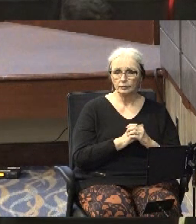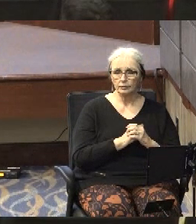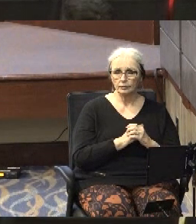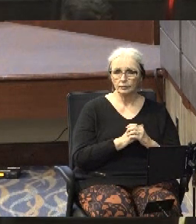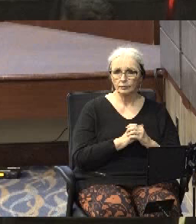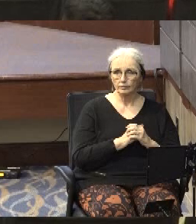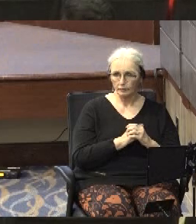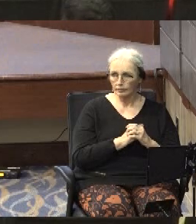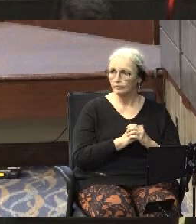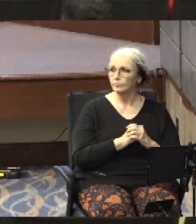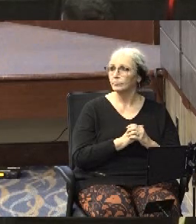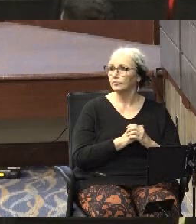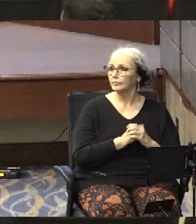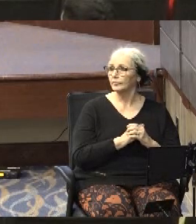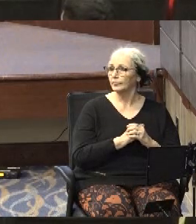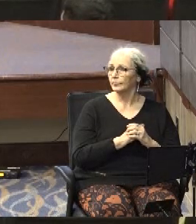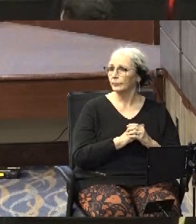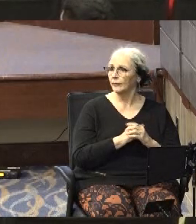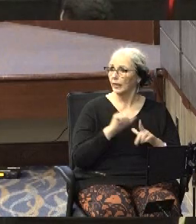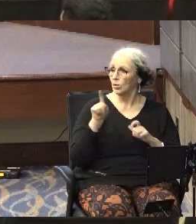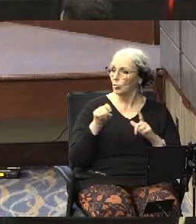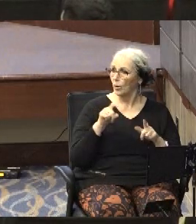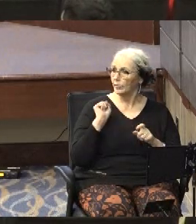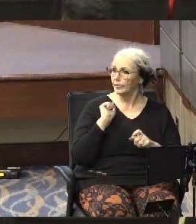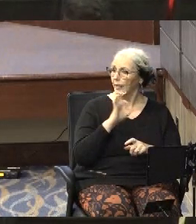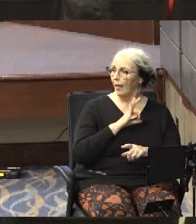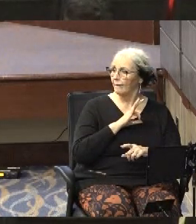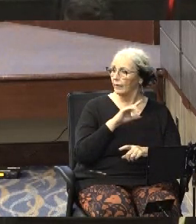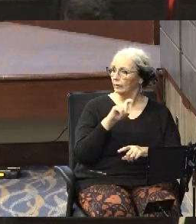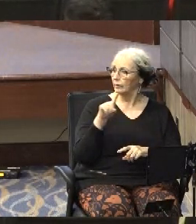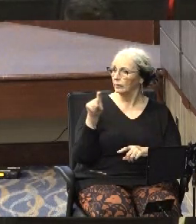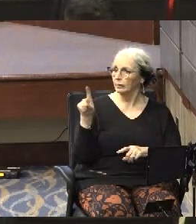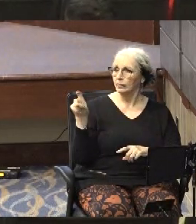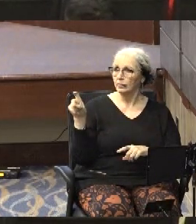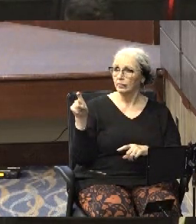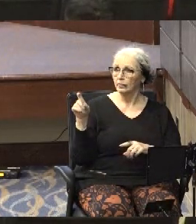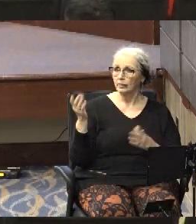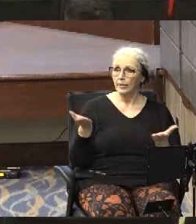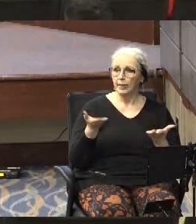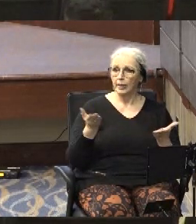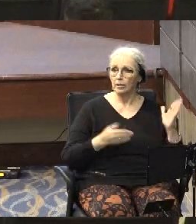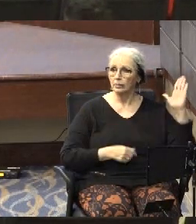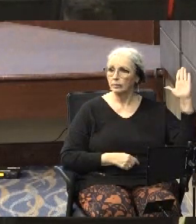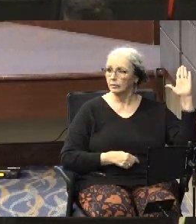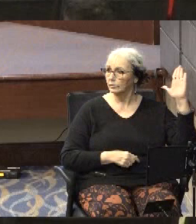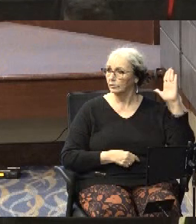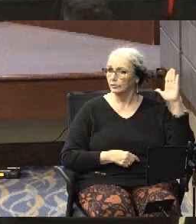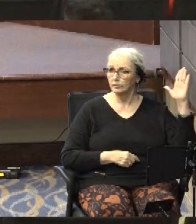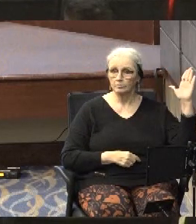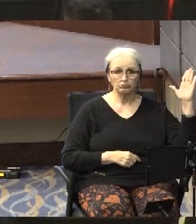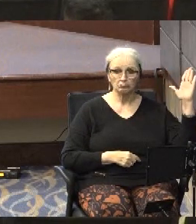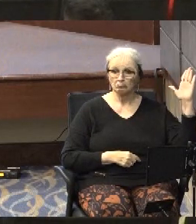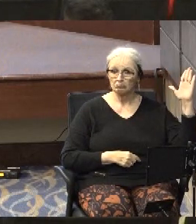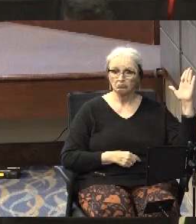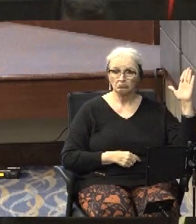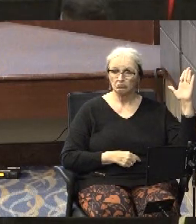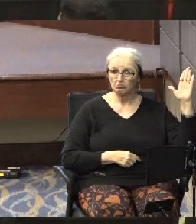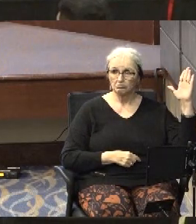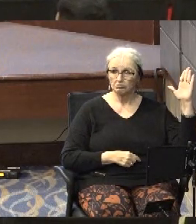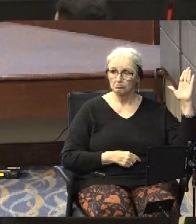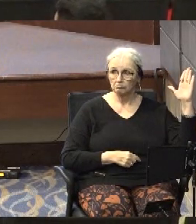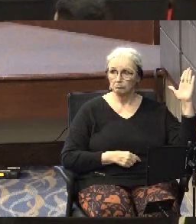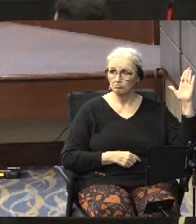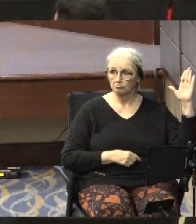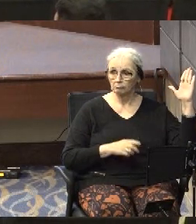All right. Any questions for staff? Is there anyone here to speak on this item. We'll open the public hearing. Anyone here to speak on